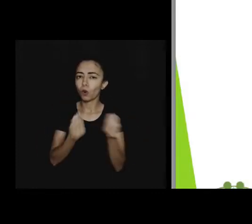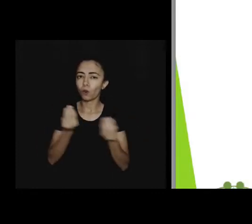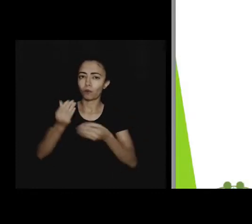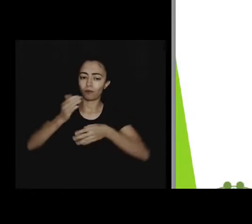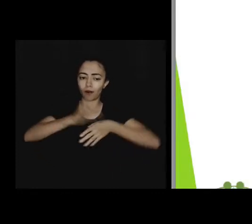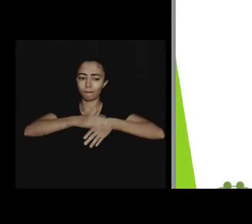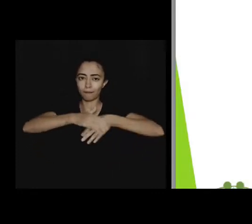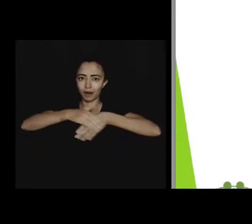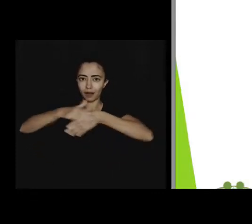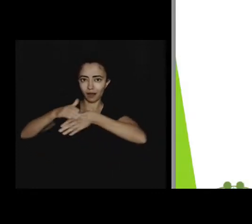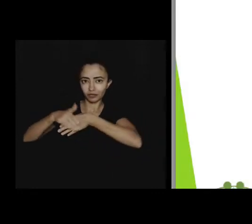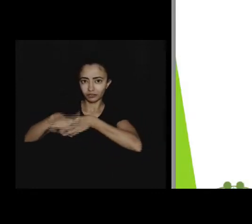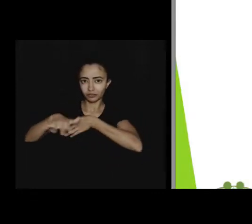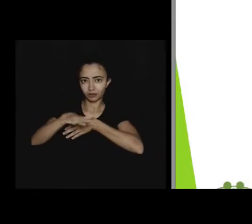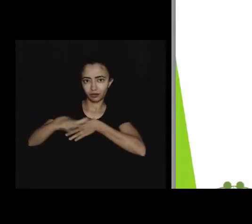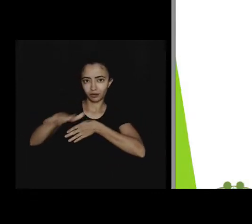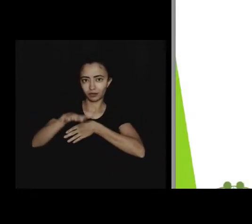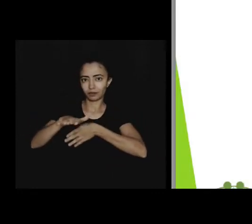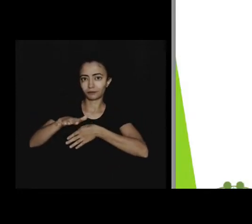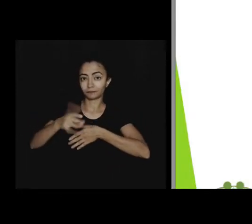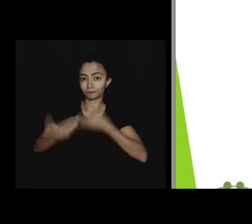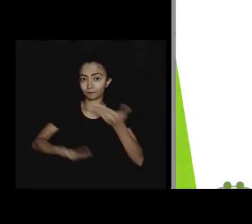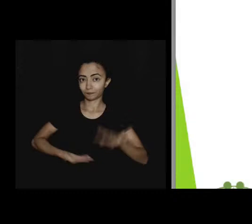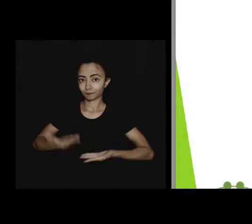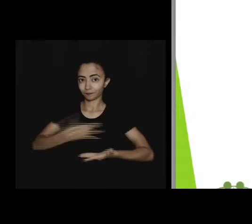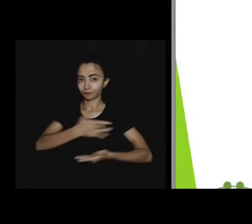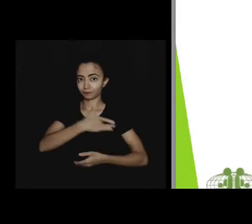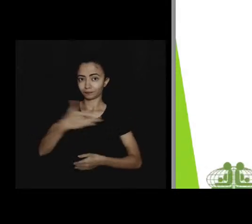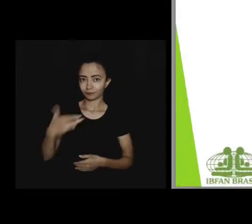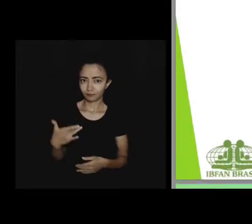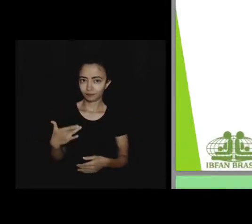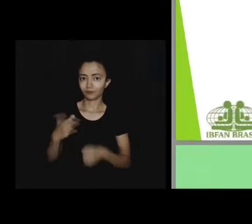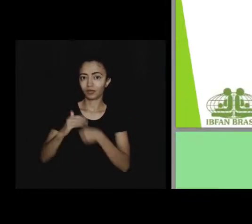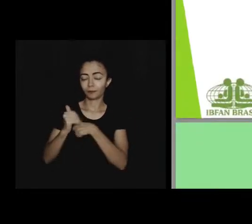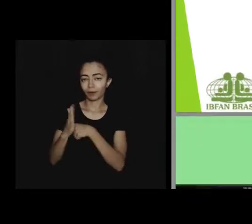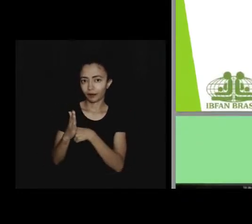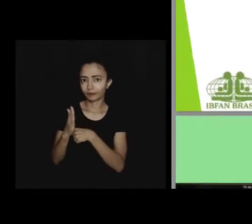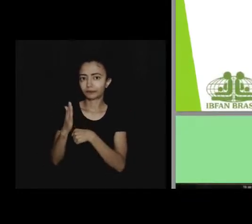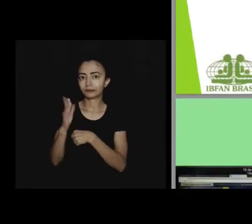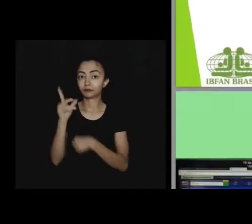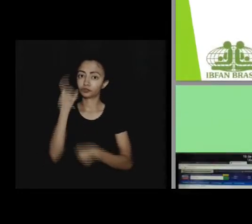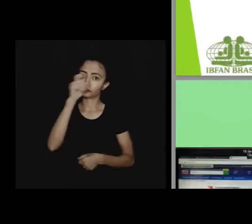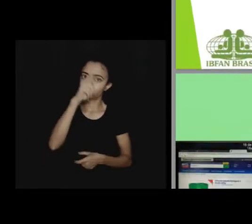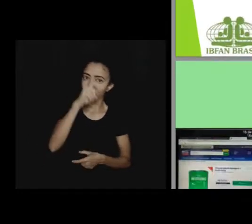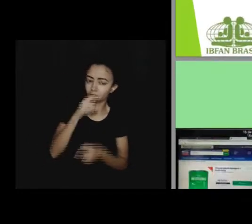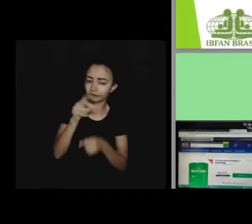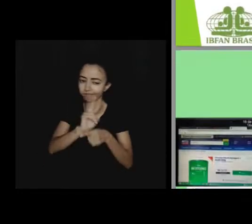the health services. This is a type of monitoring that is very complex to be done.